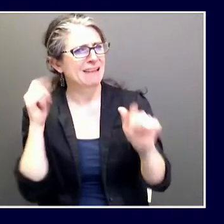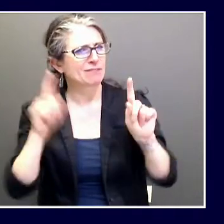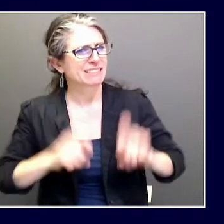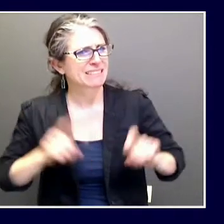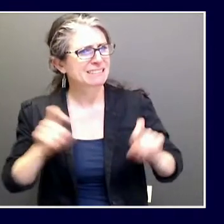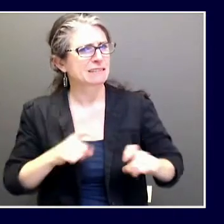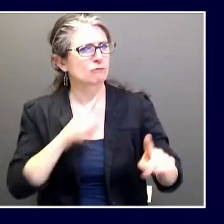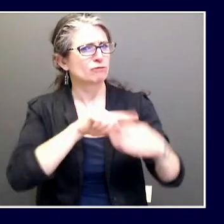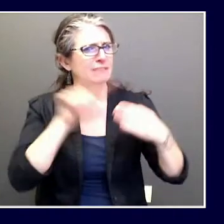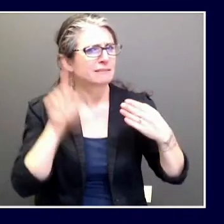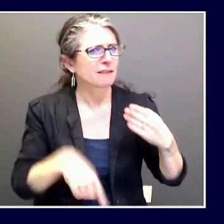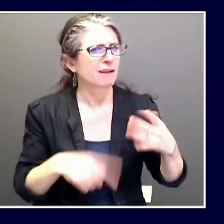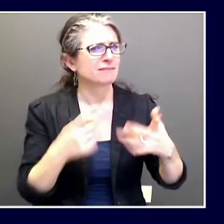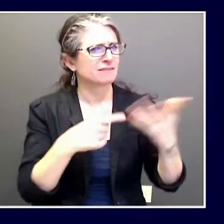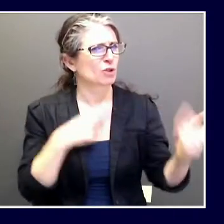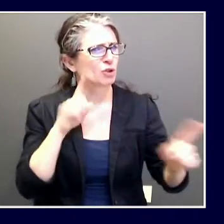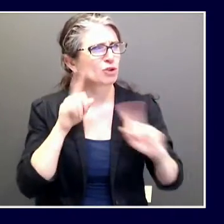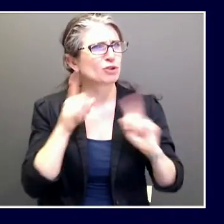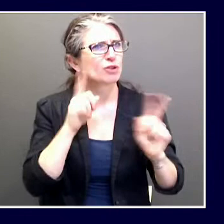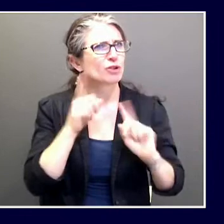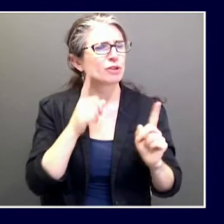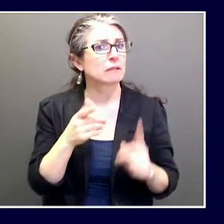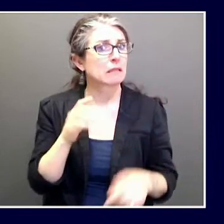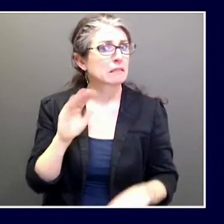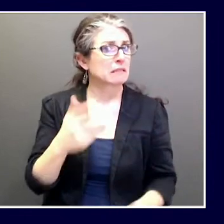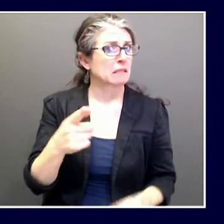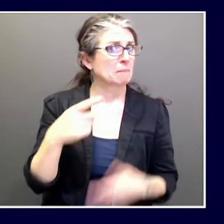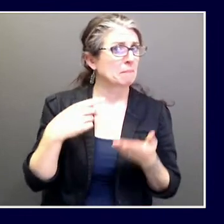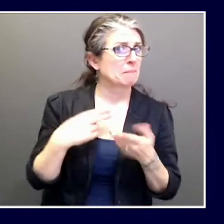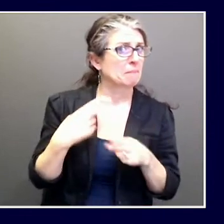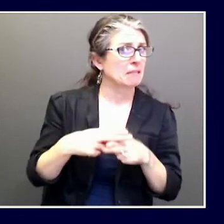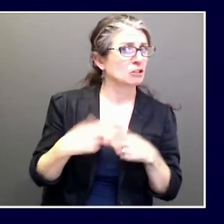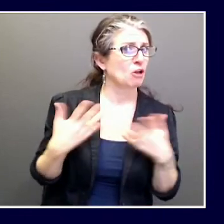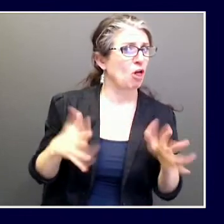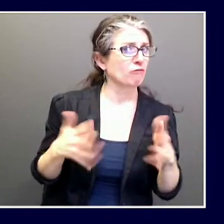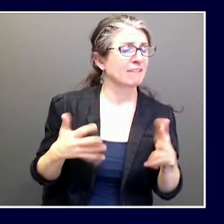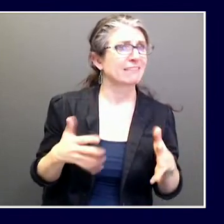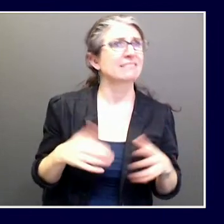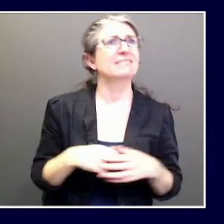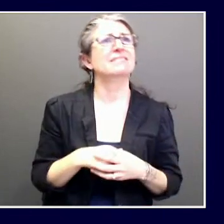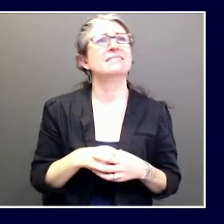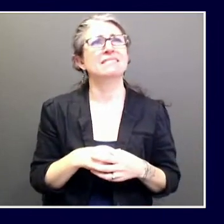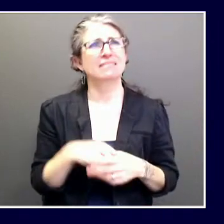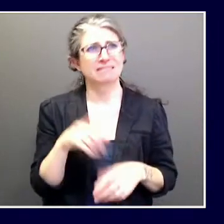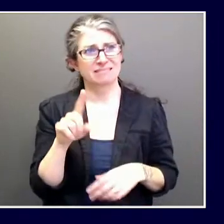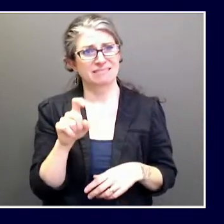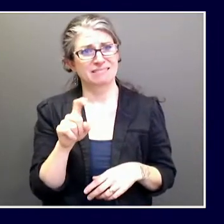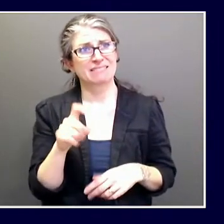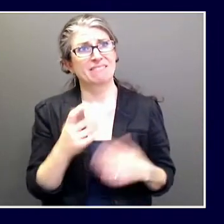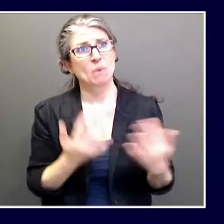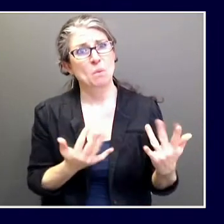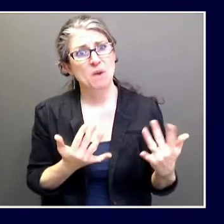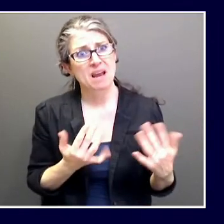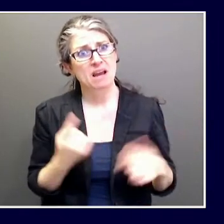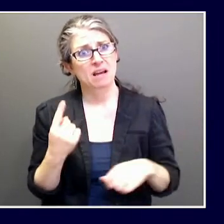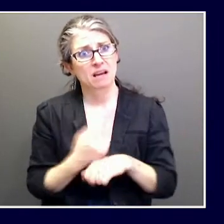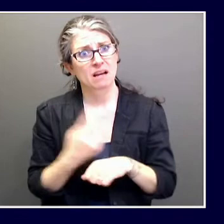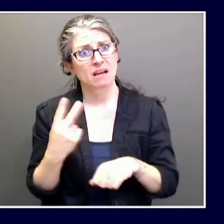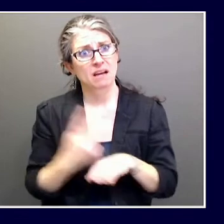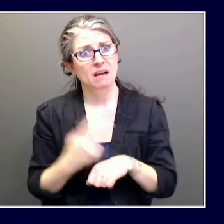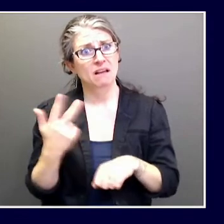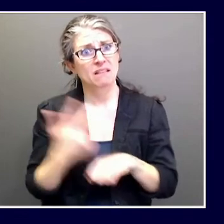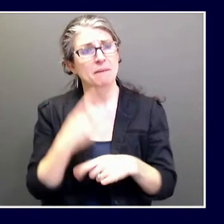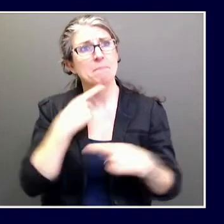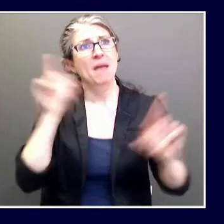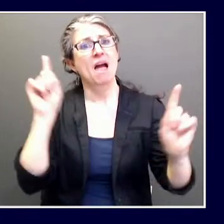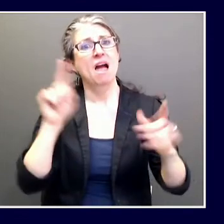bit earlier, but it seems like at this point in the pandemic, it's counterintuitive to have to wait 2-3 days to have to get a test somewhere, and then maybe to